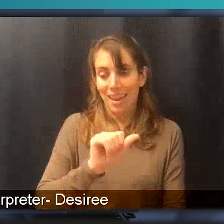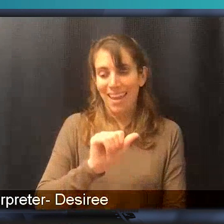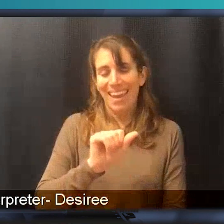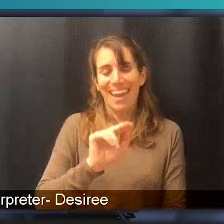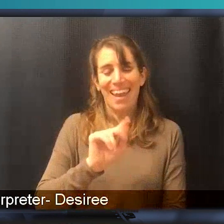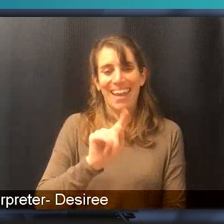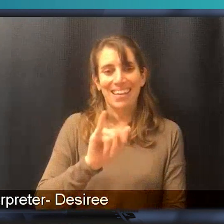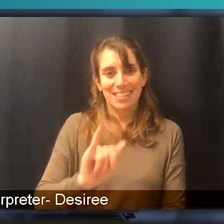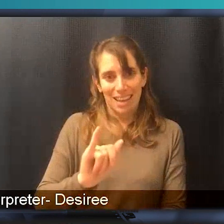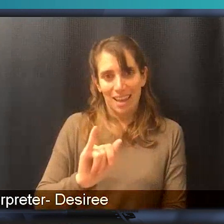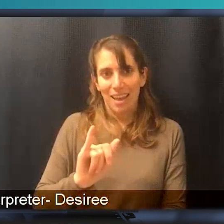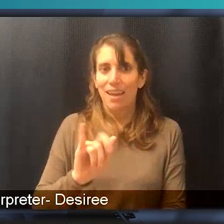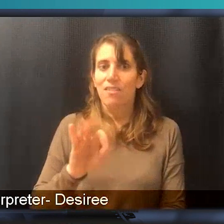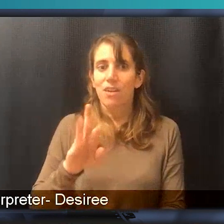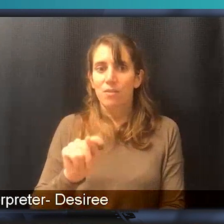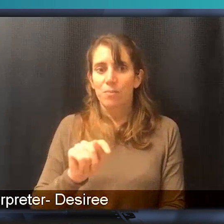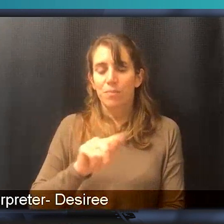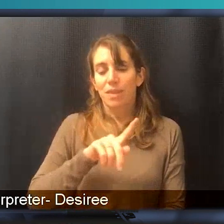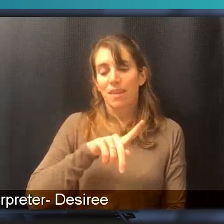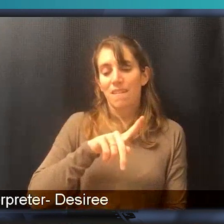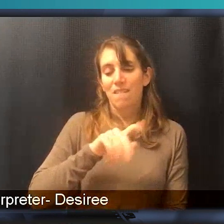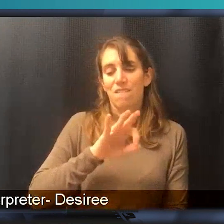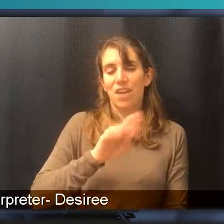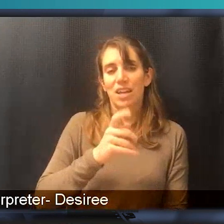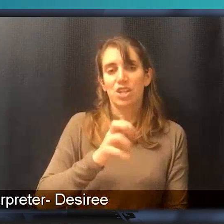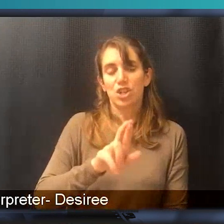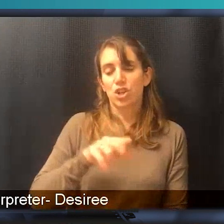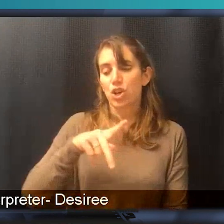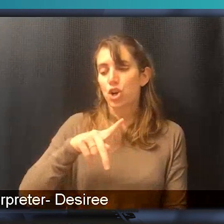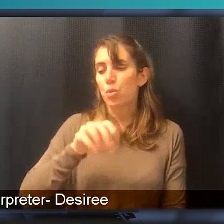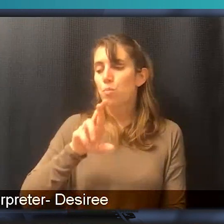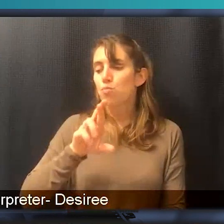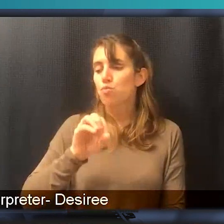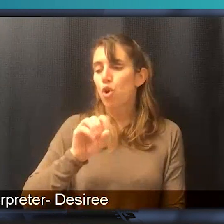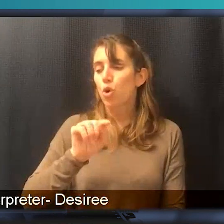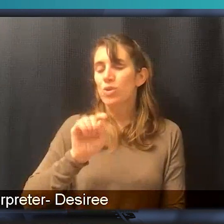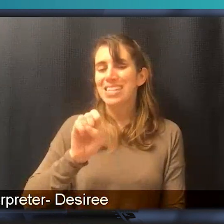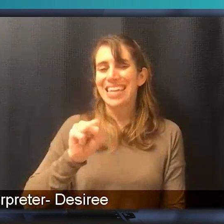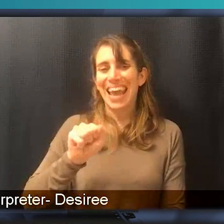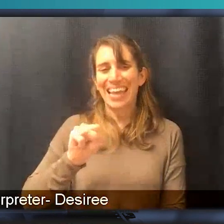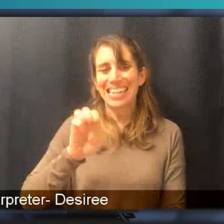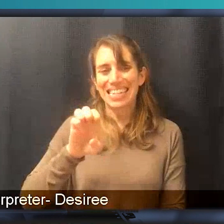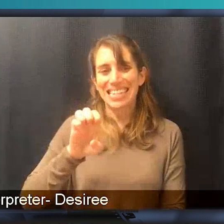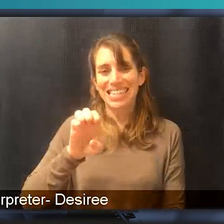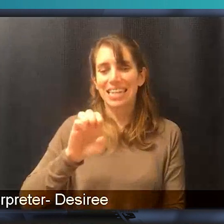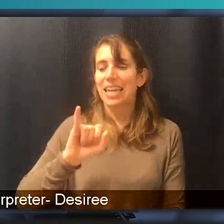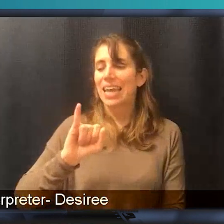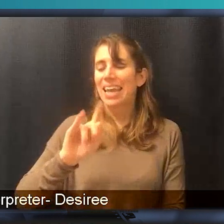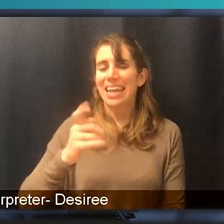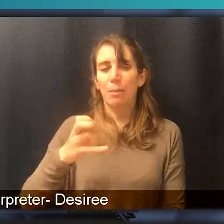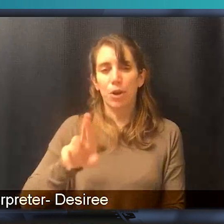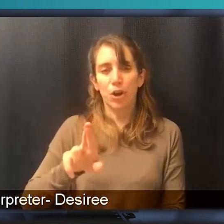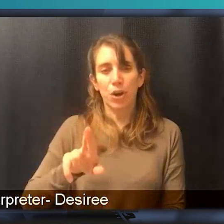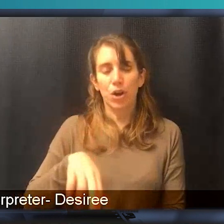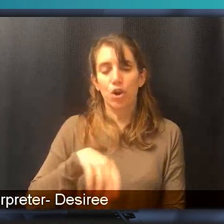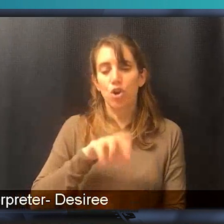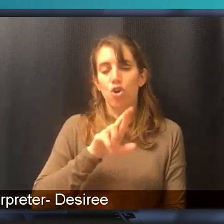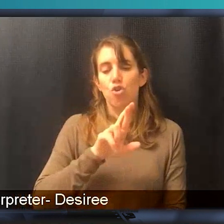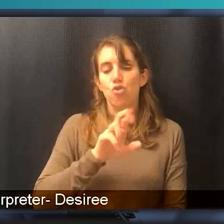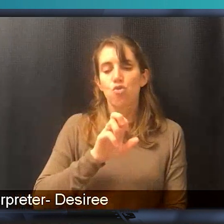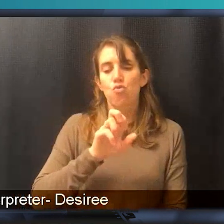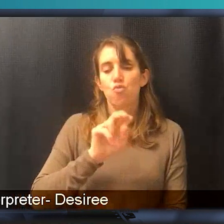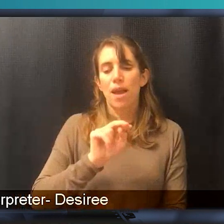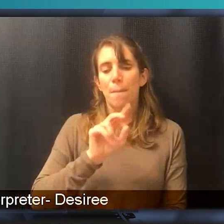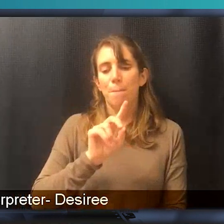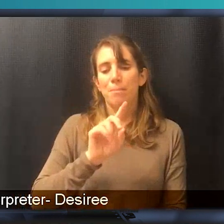the Pfizer protease inhibitor, there are a couple other companies making protease inhibitors as well, and remdesivir, which